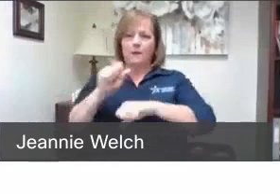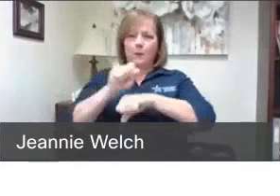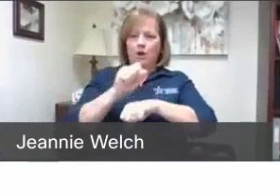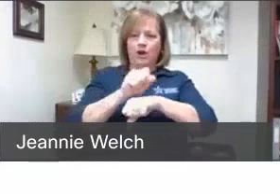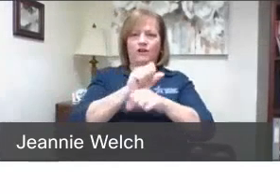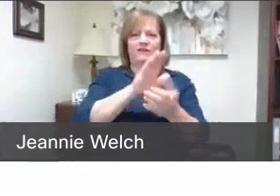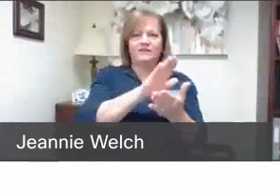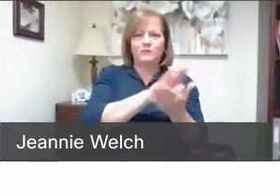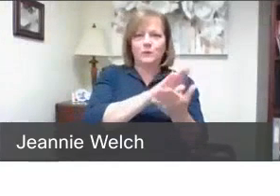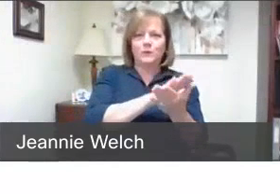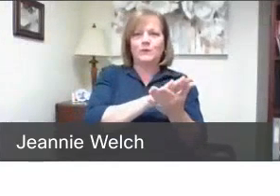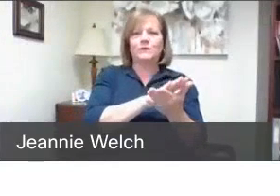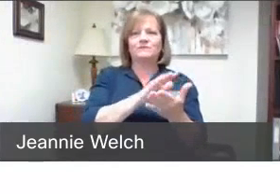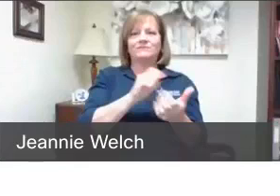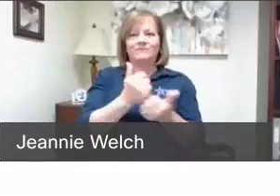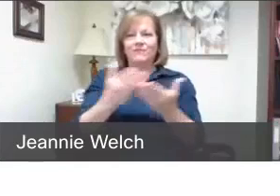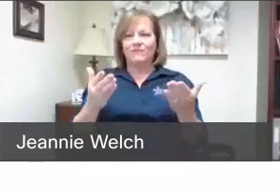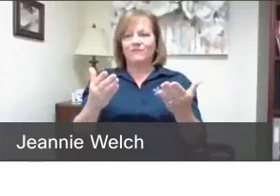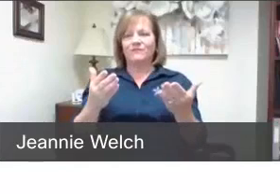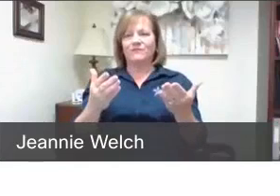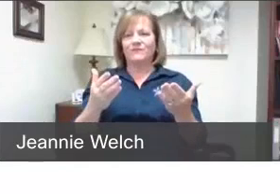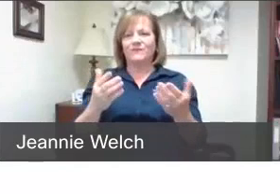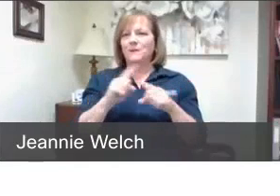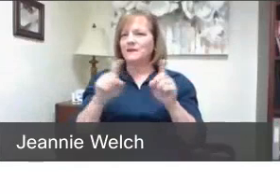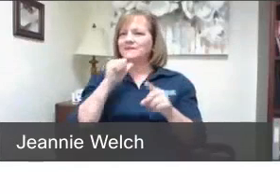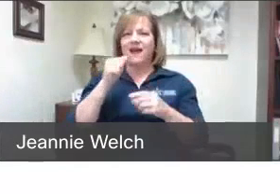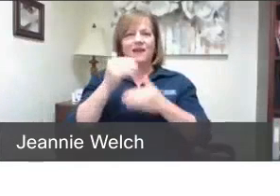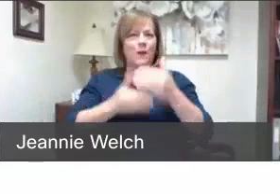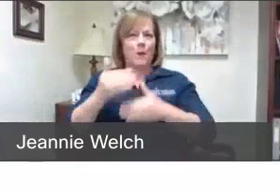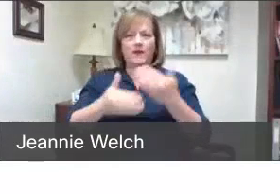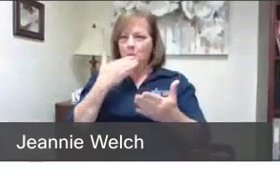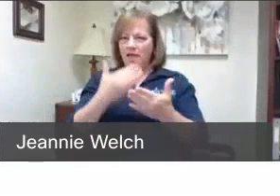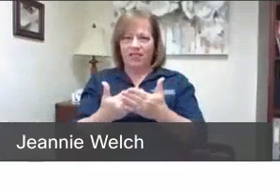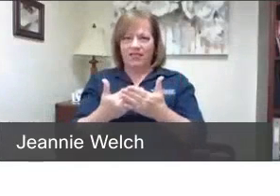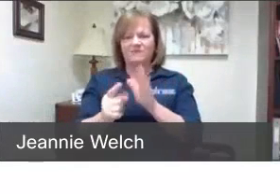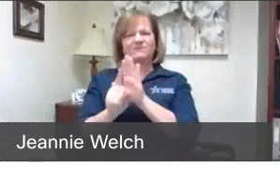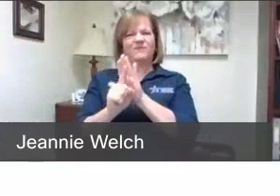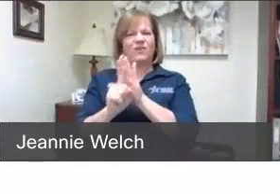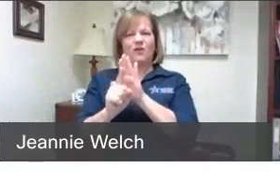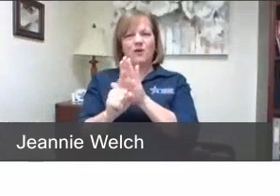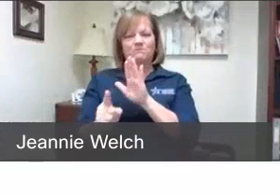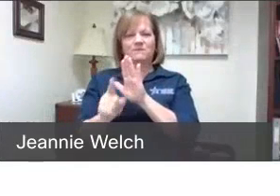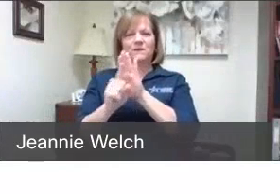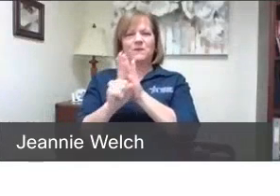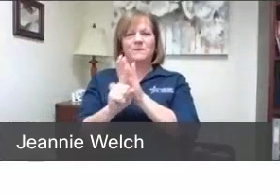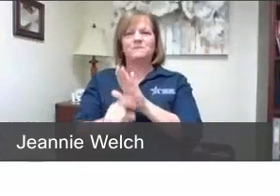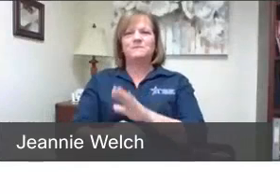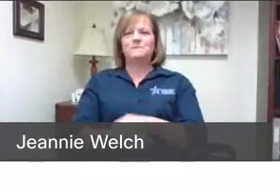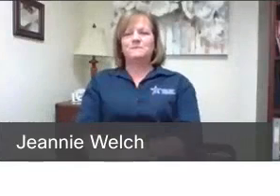feel they're not doing well. I'm so sorry.